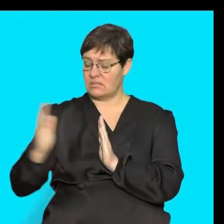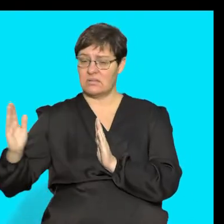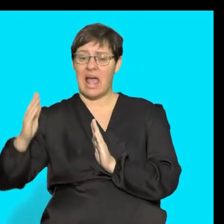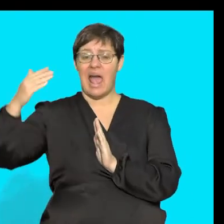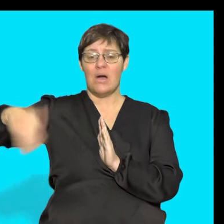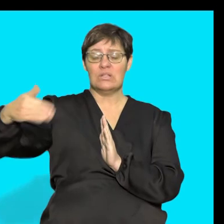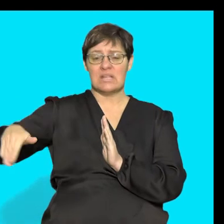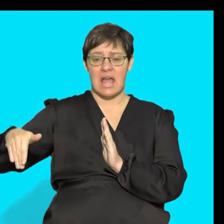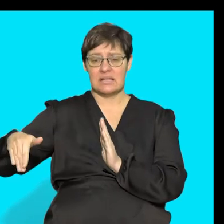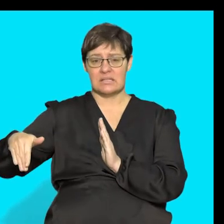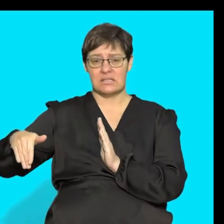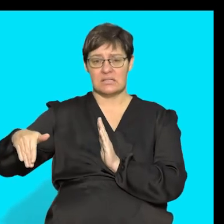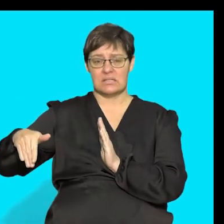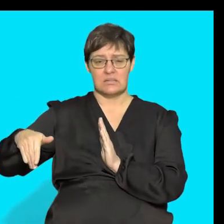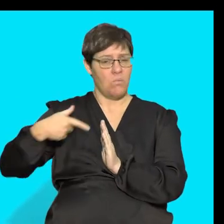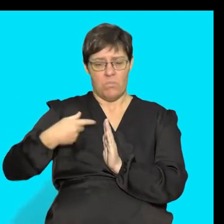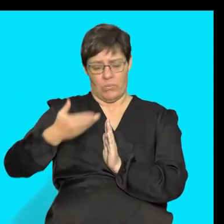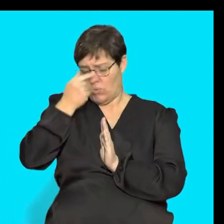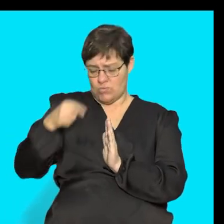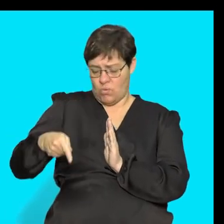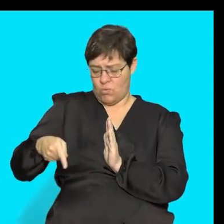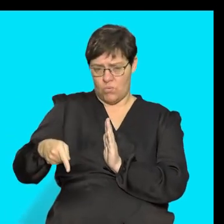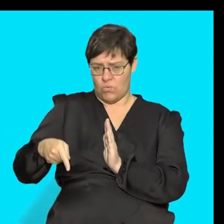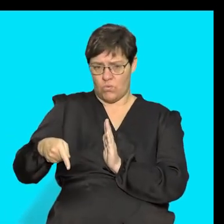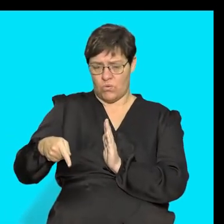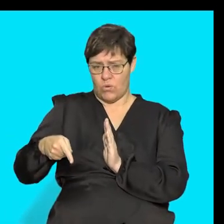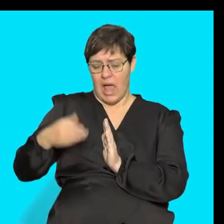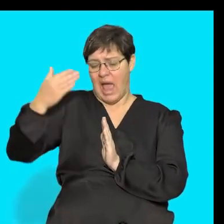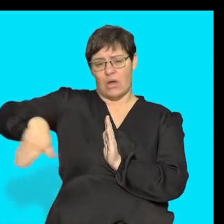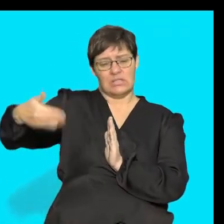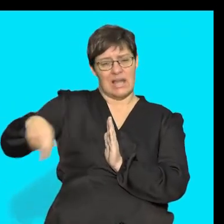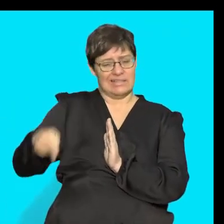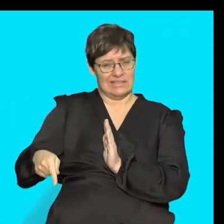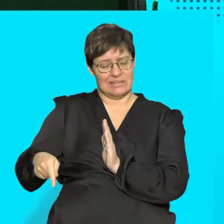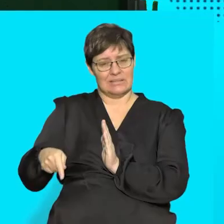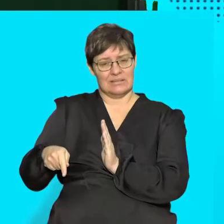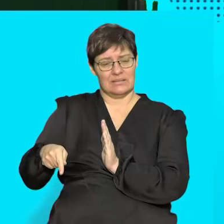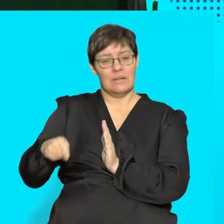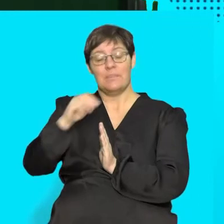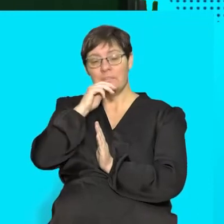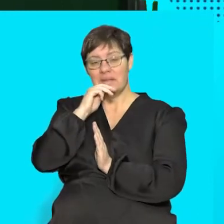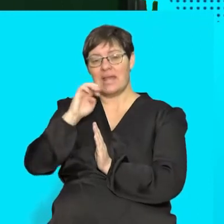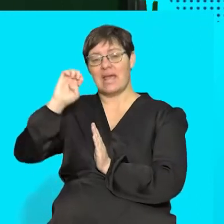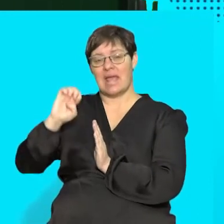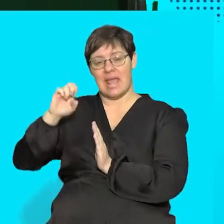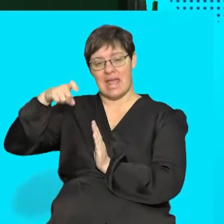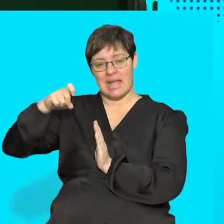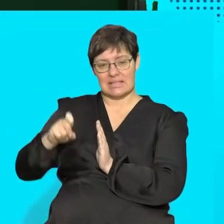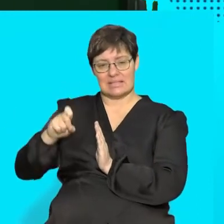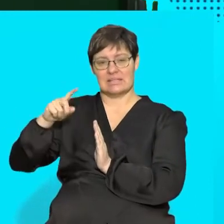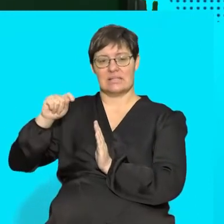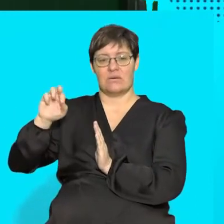outside, the range of a data is something else, which we'll talk about it, which is actually known as